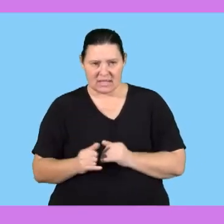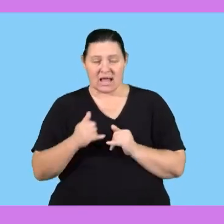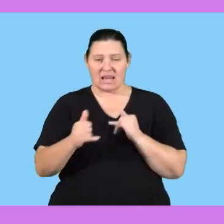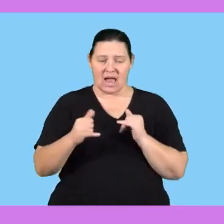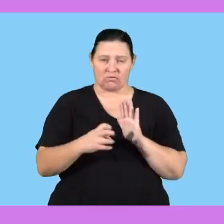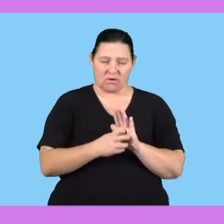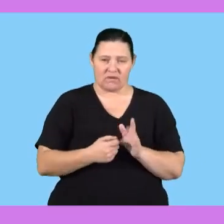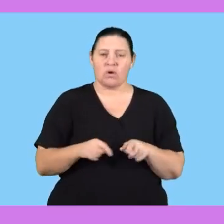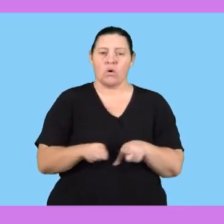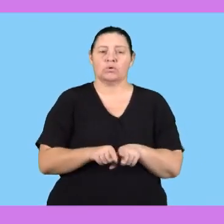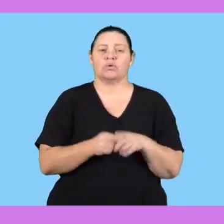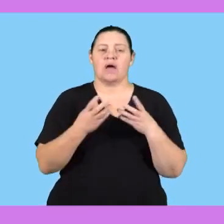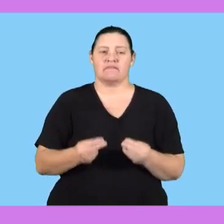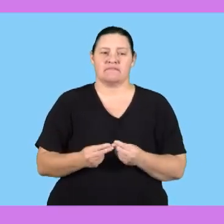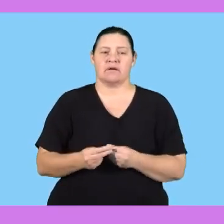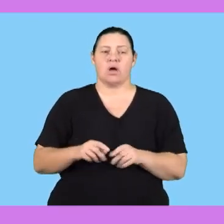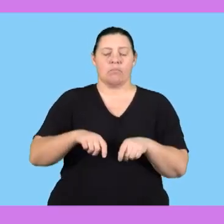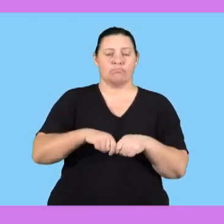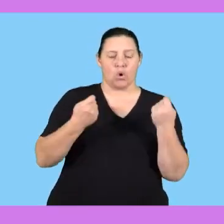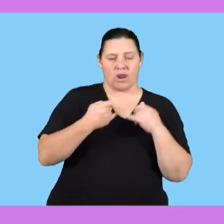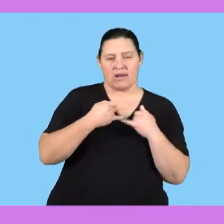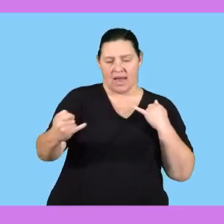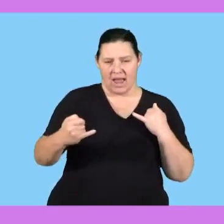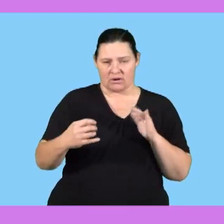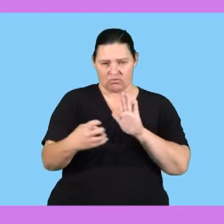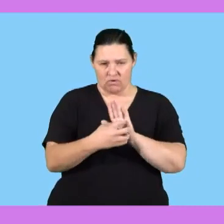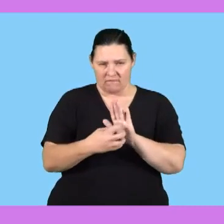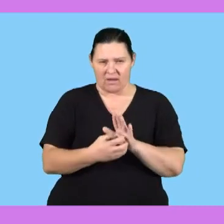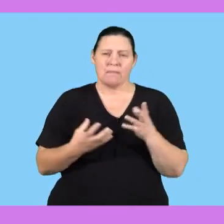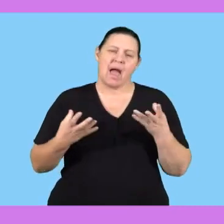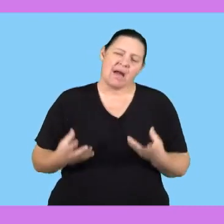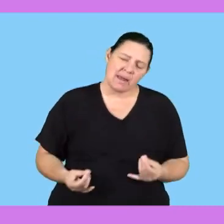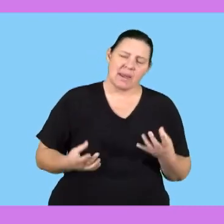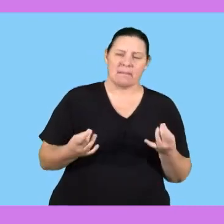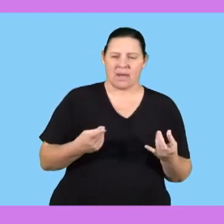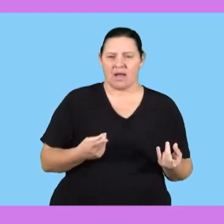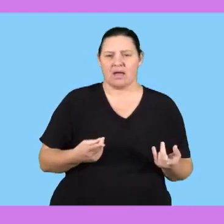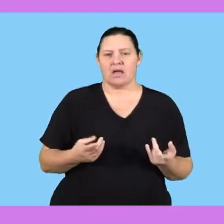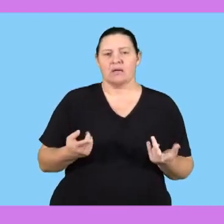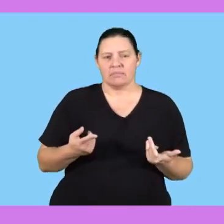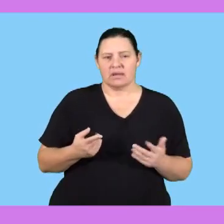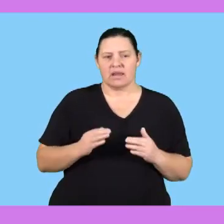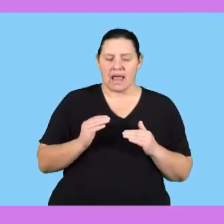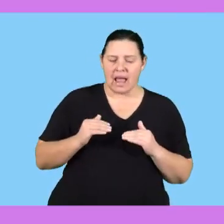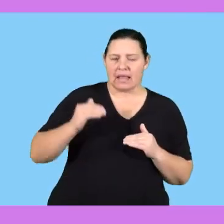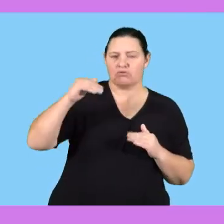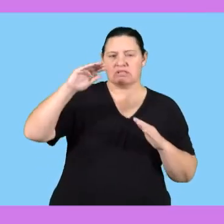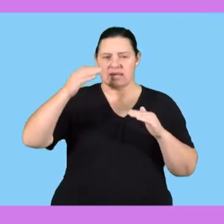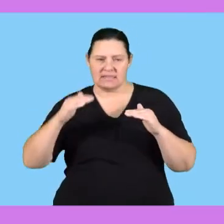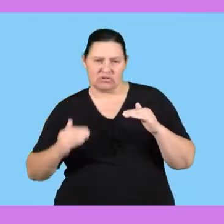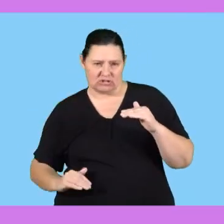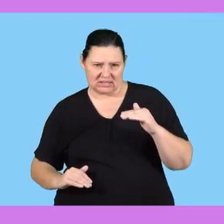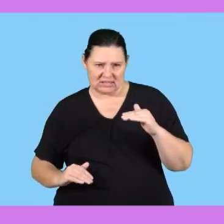graph. Then also we have what we call a broken line graph. This may have numbers that alternate between increasing